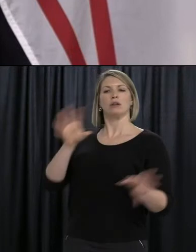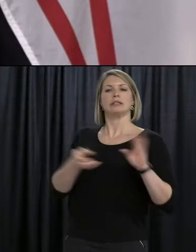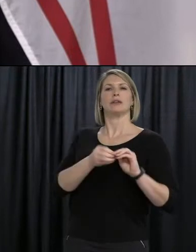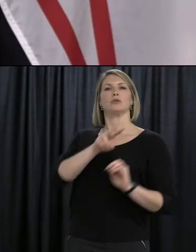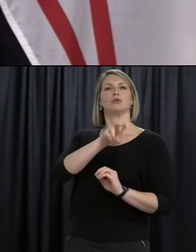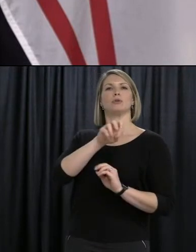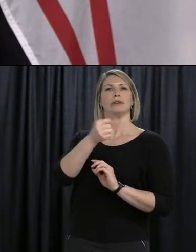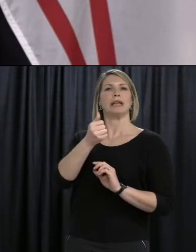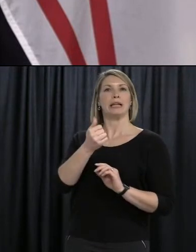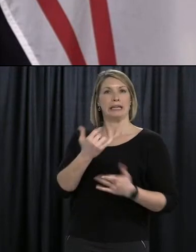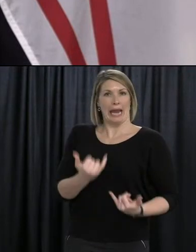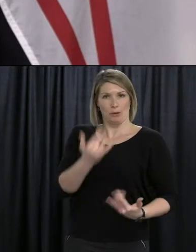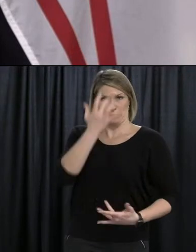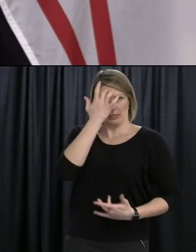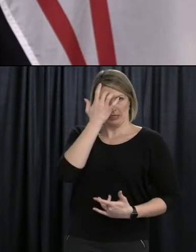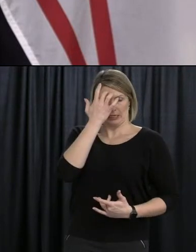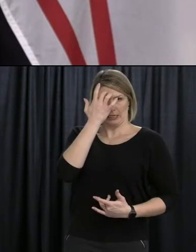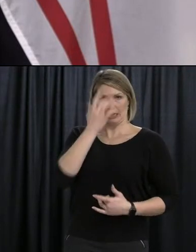in the province.